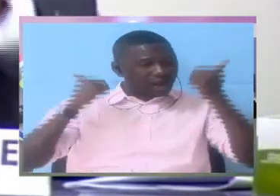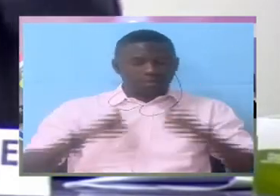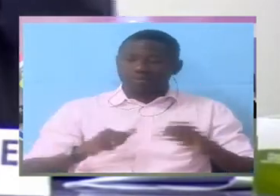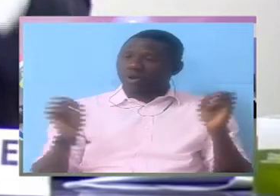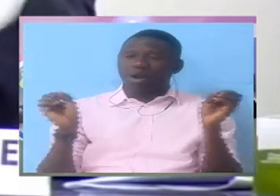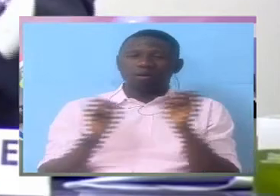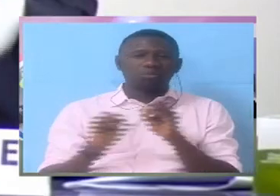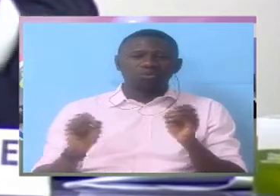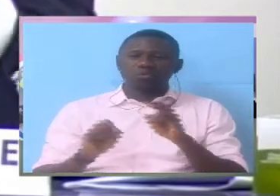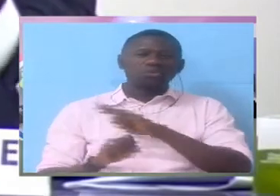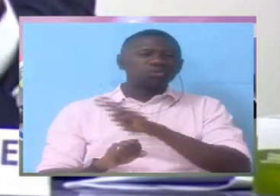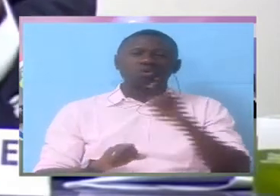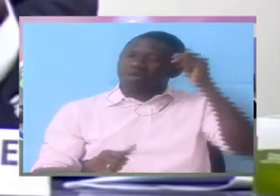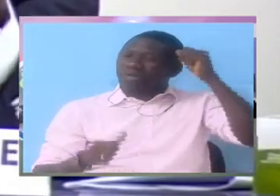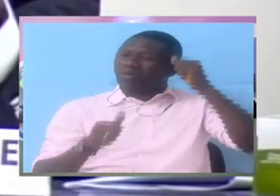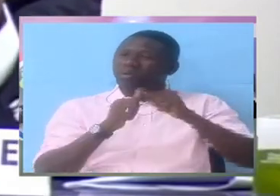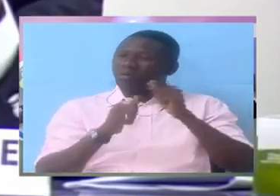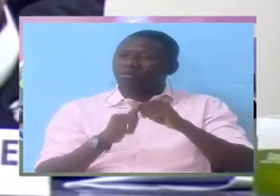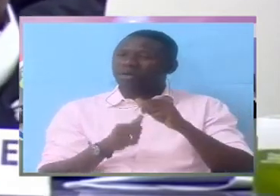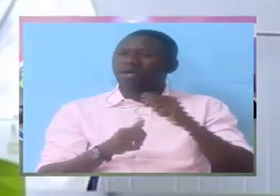You can't remember it